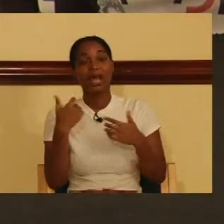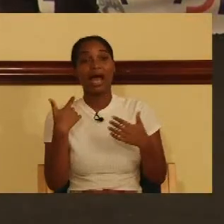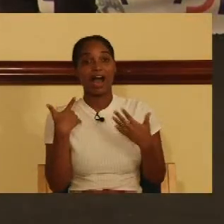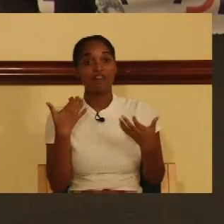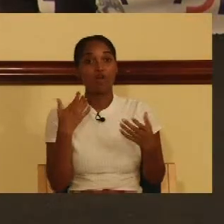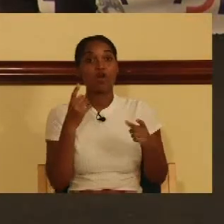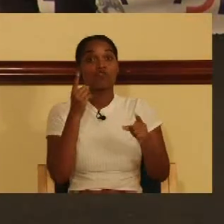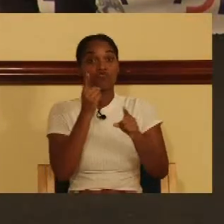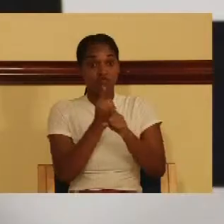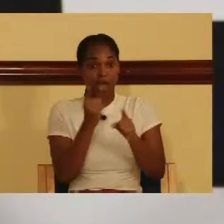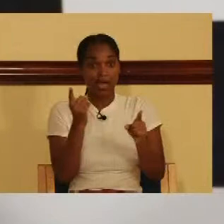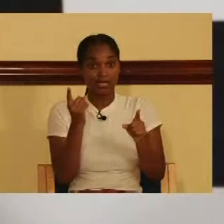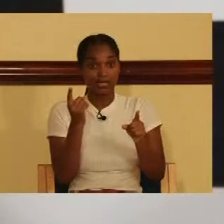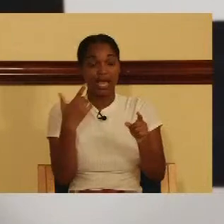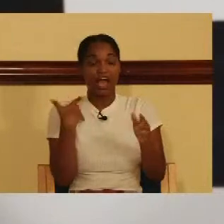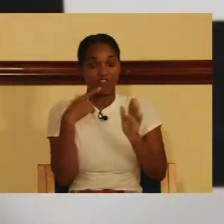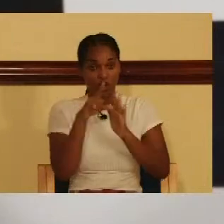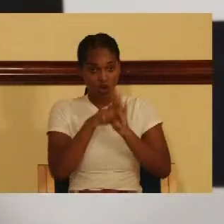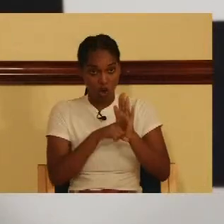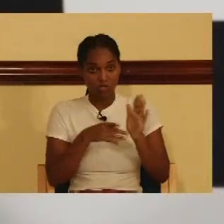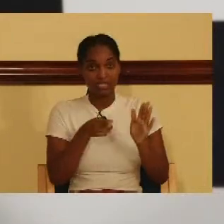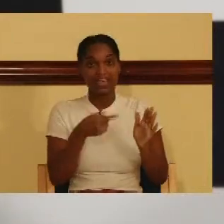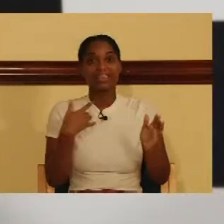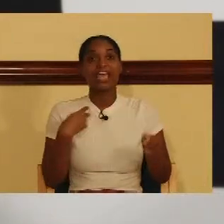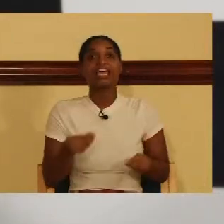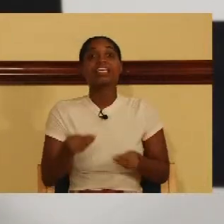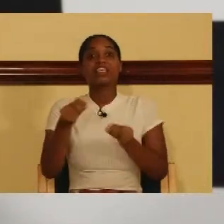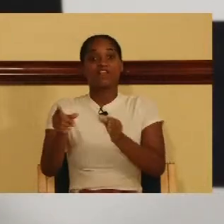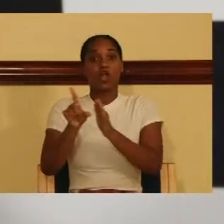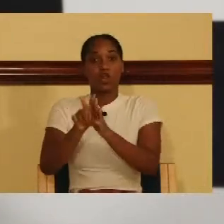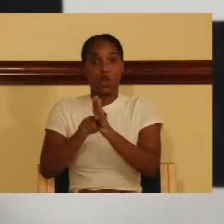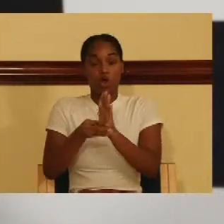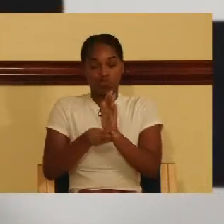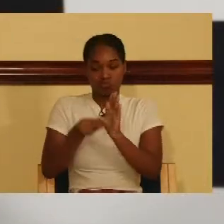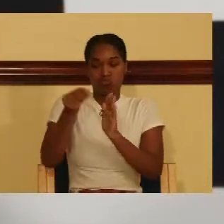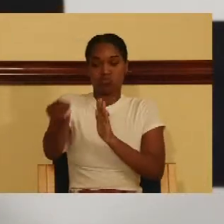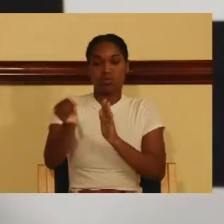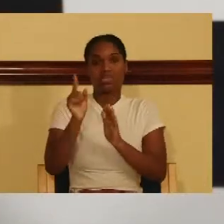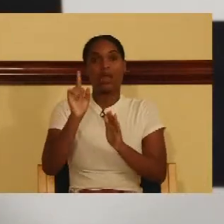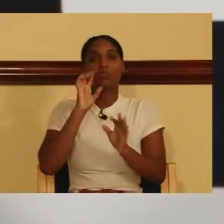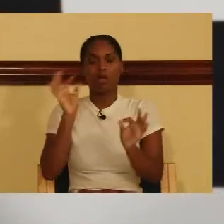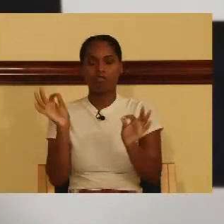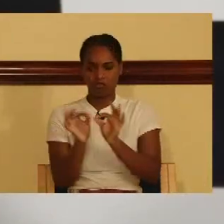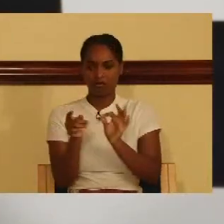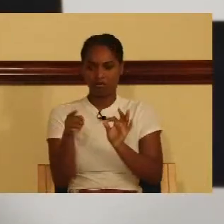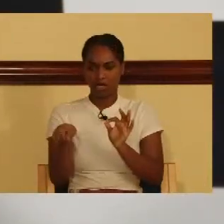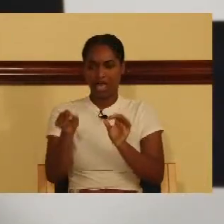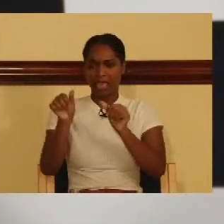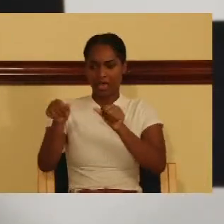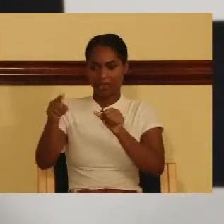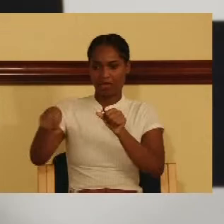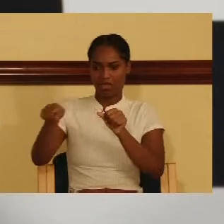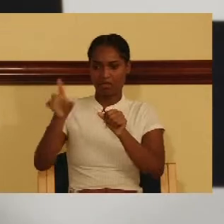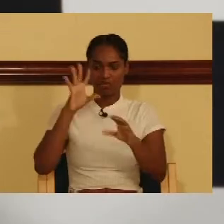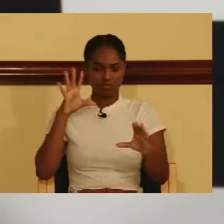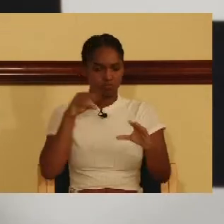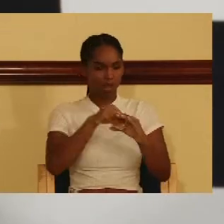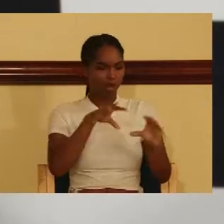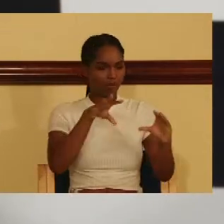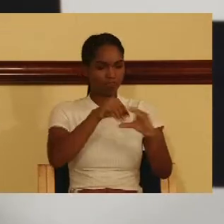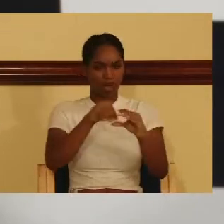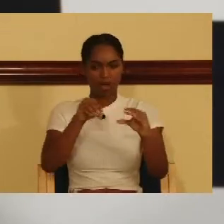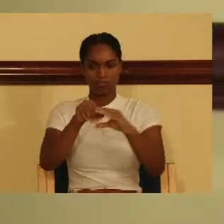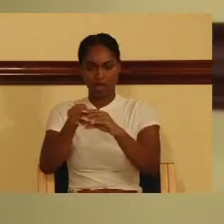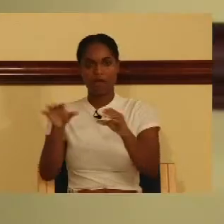rights and they are accorded these rights in a manner that will befit them and enable them to participate fully